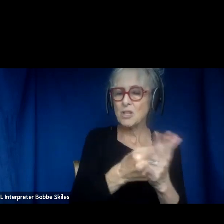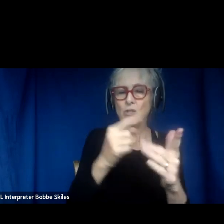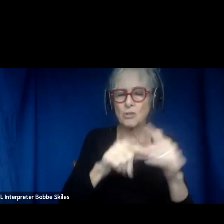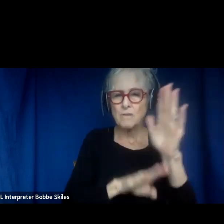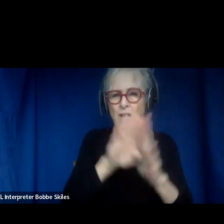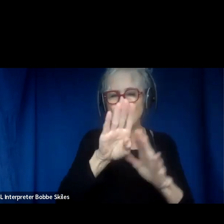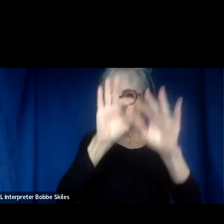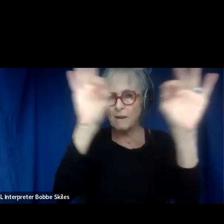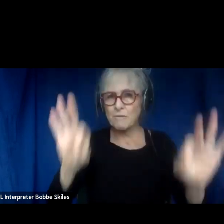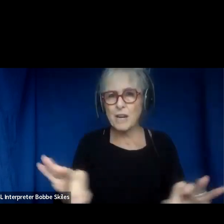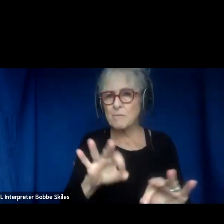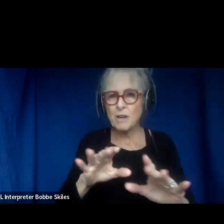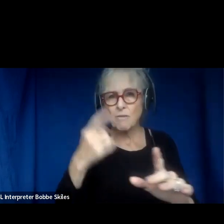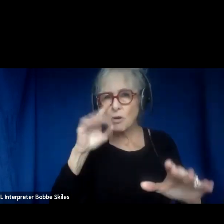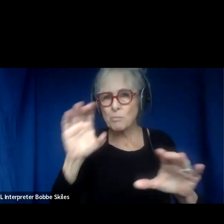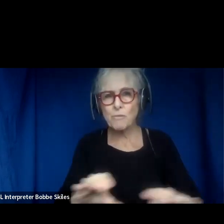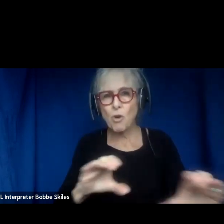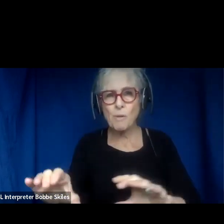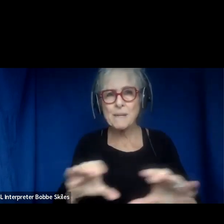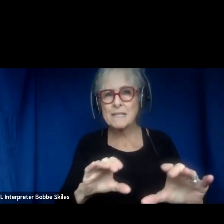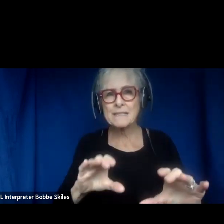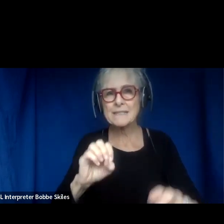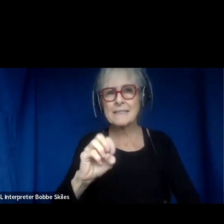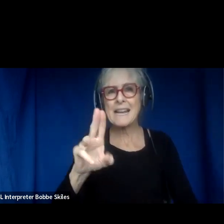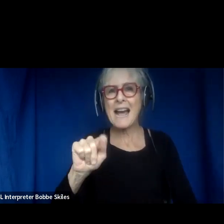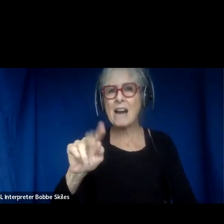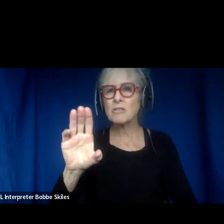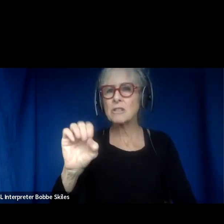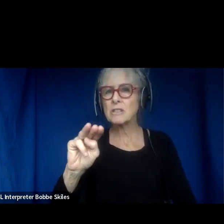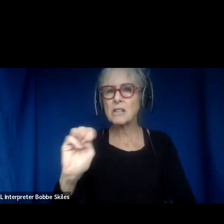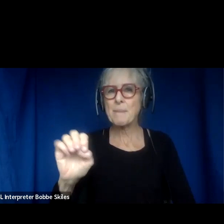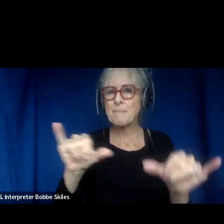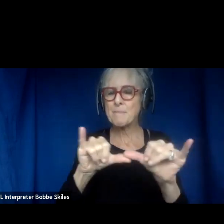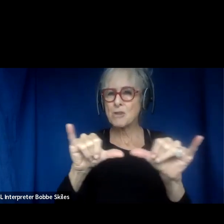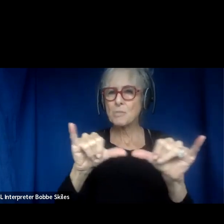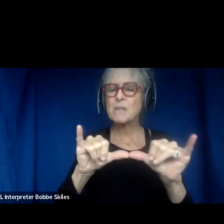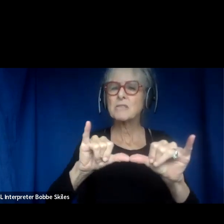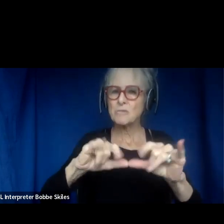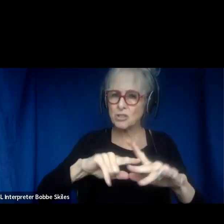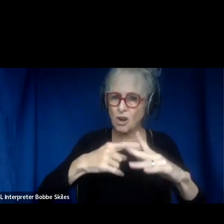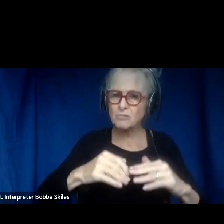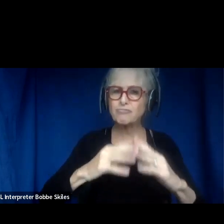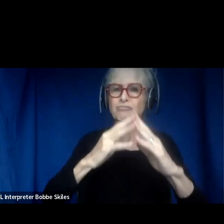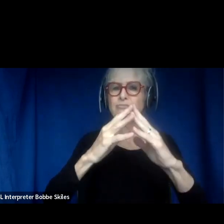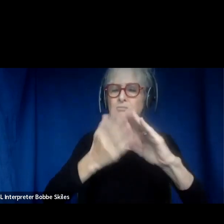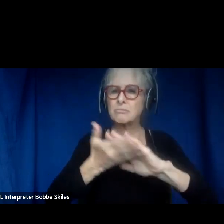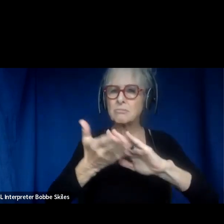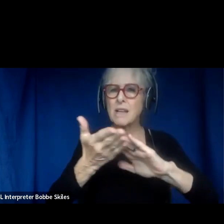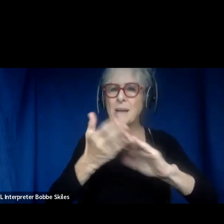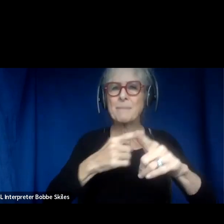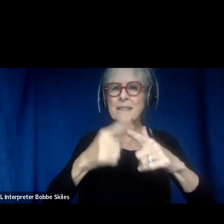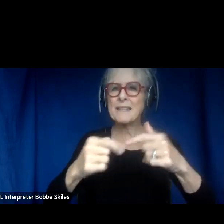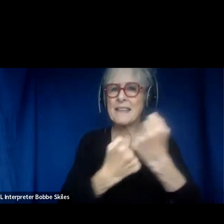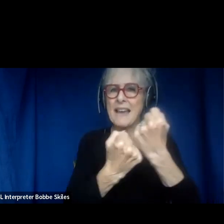for performance outcome measurements, which kind of got it off going, but then those advocates are able to take it to